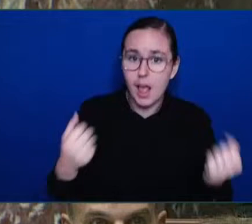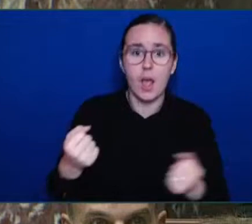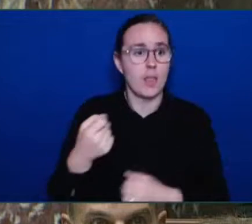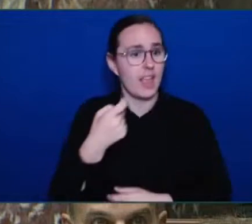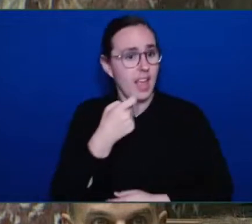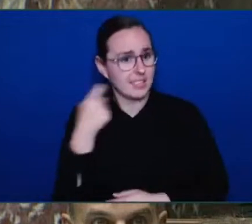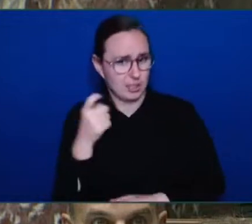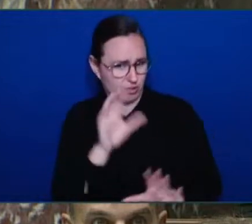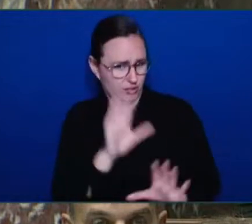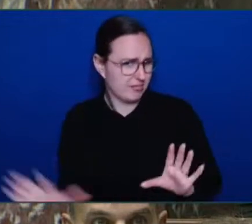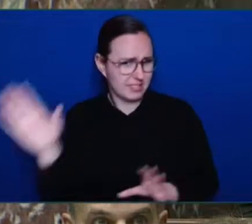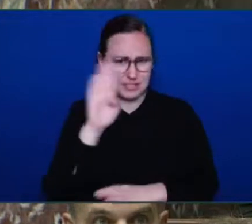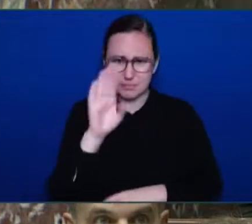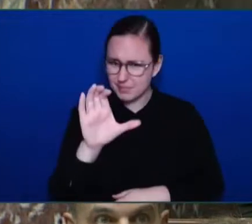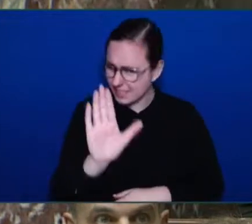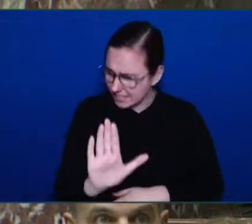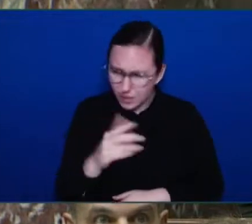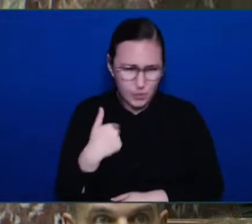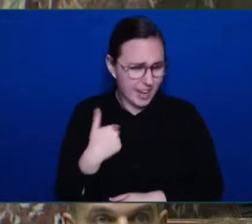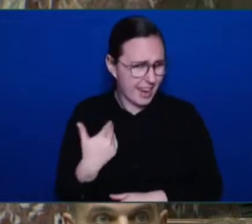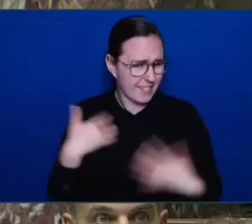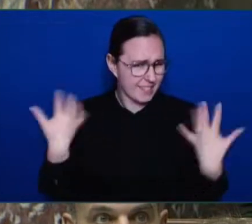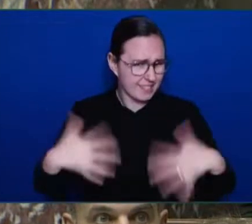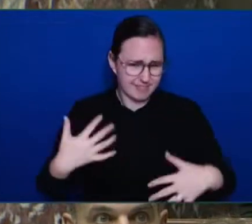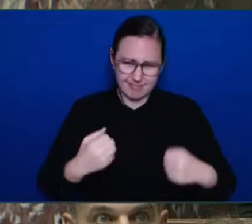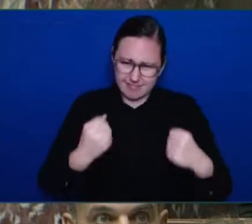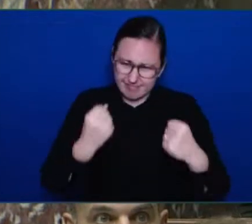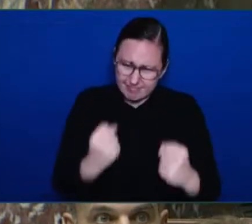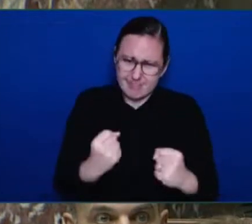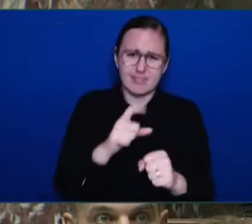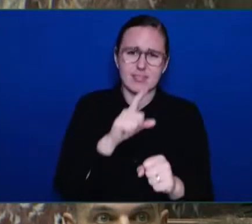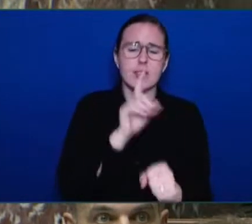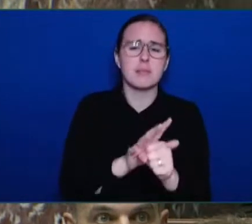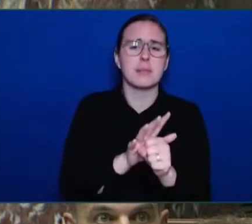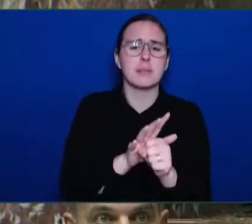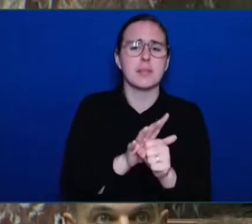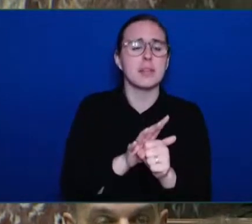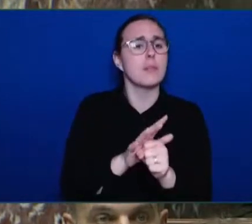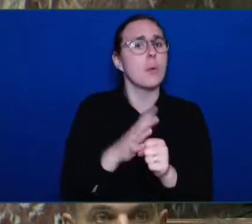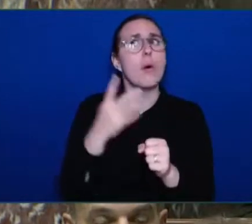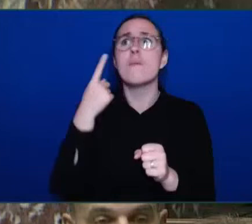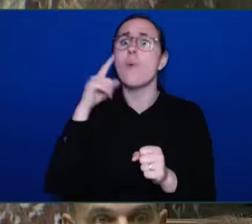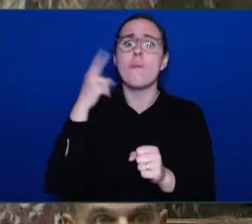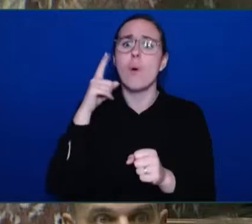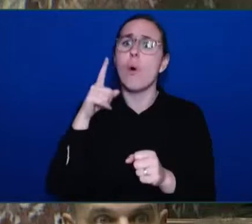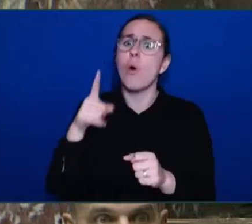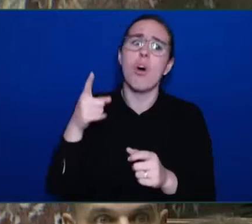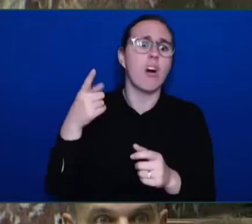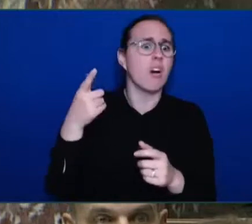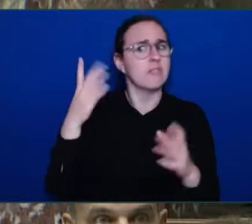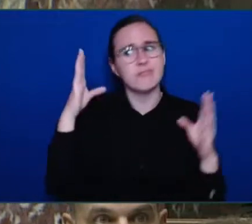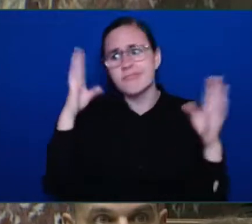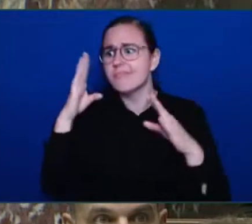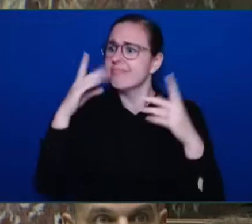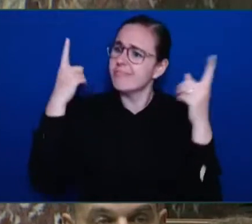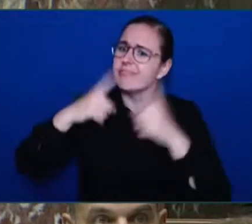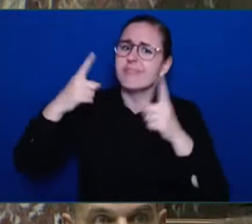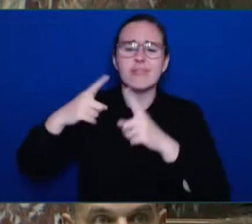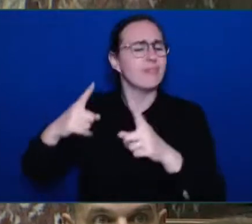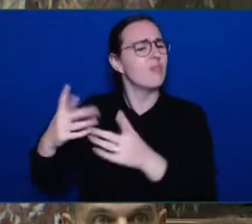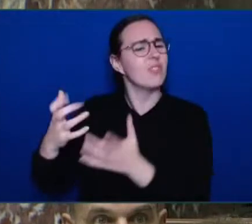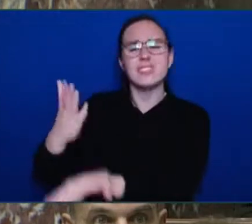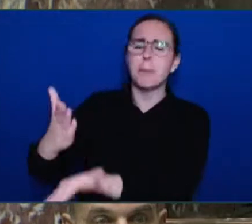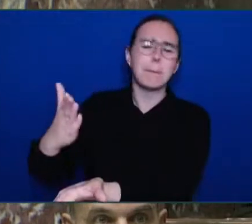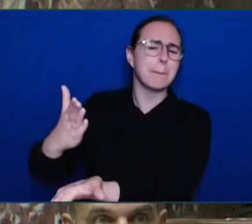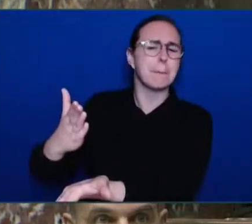ending the cycle of reoffending and keeping people from becoming offenders in the first place. Mr. Speaker, I will end with where I started.